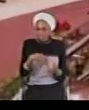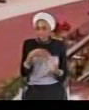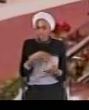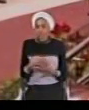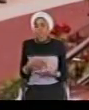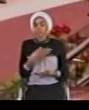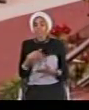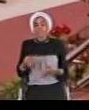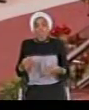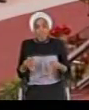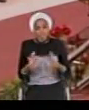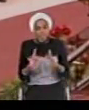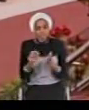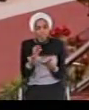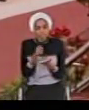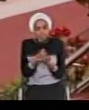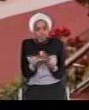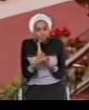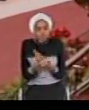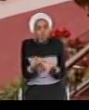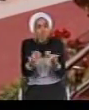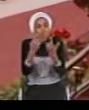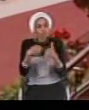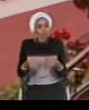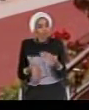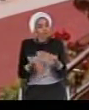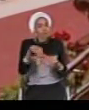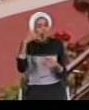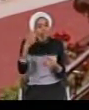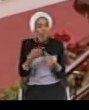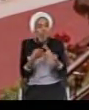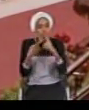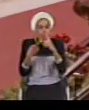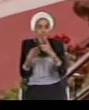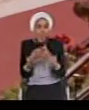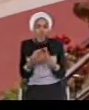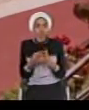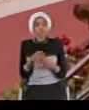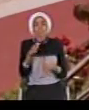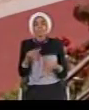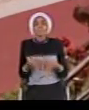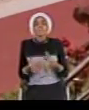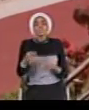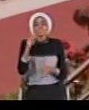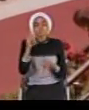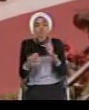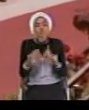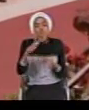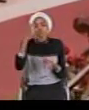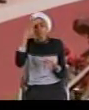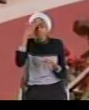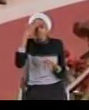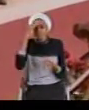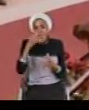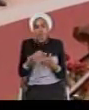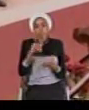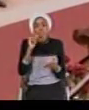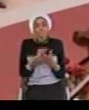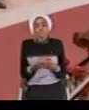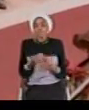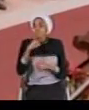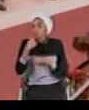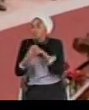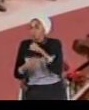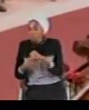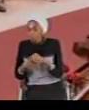and let the truth come out from you. Let people know that suffering or